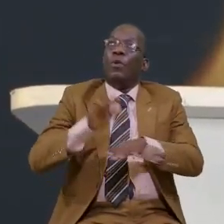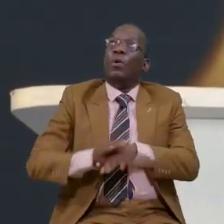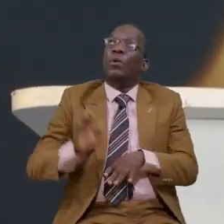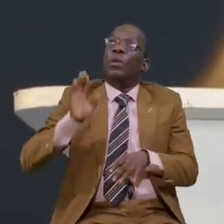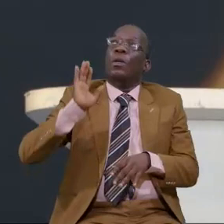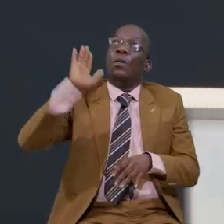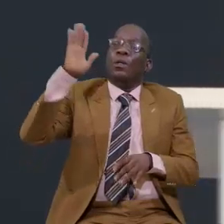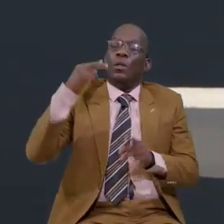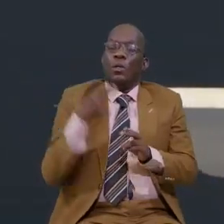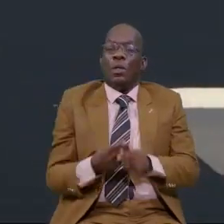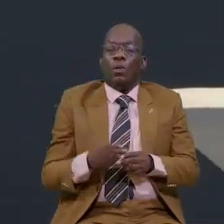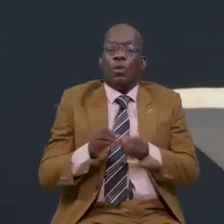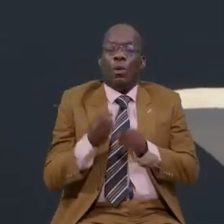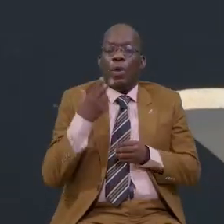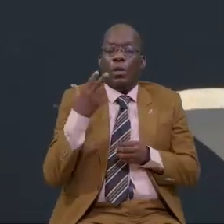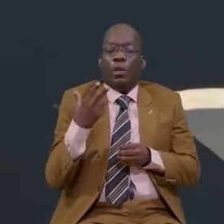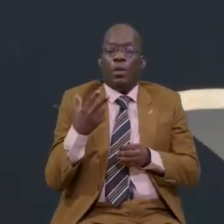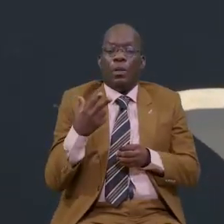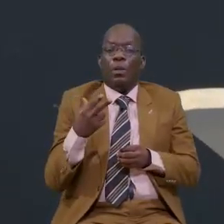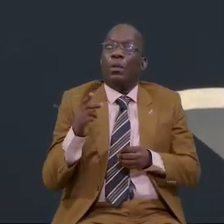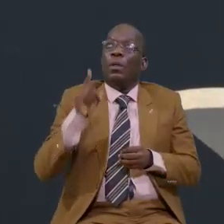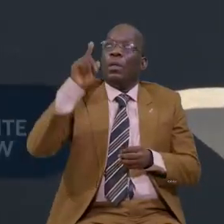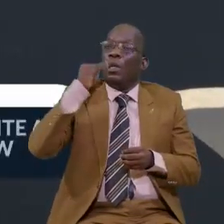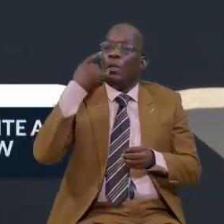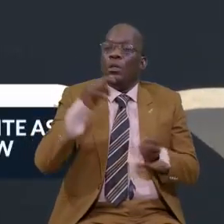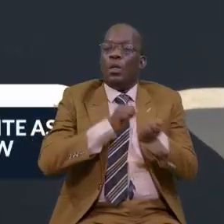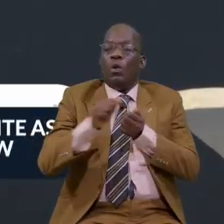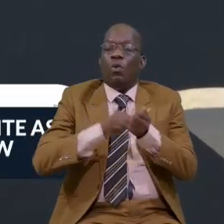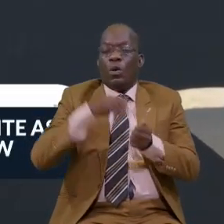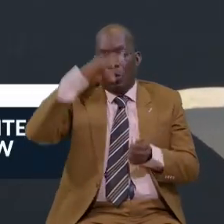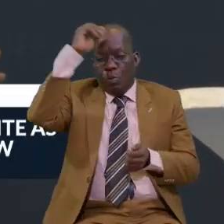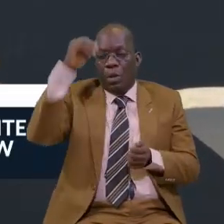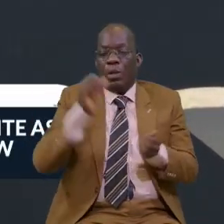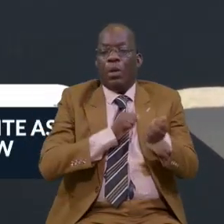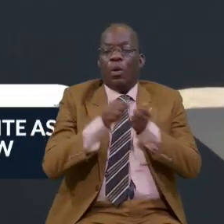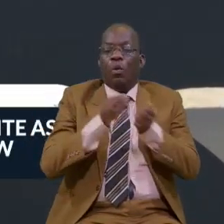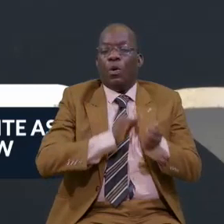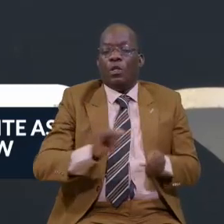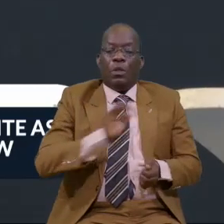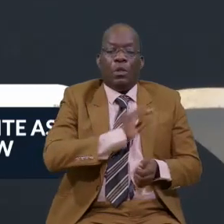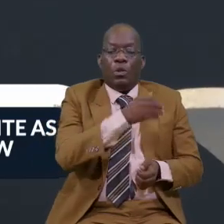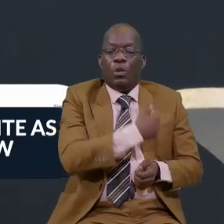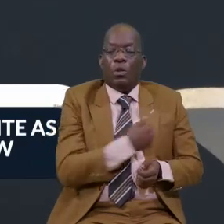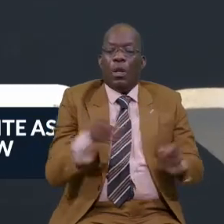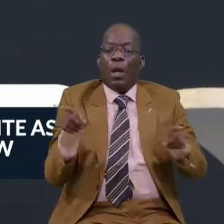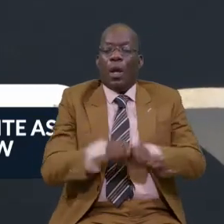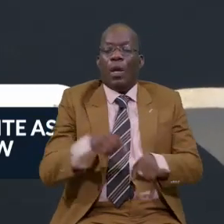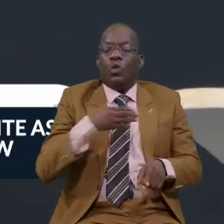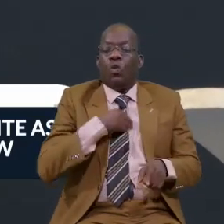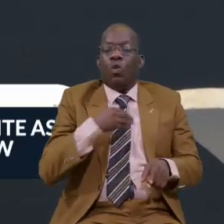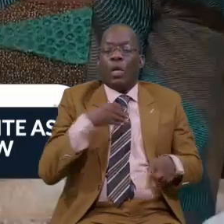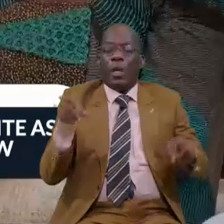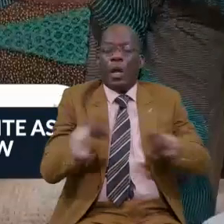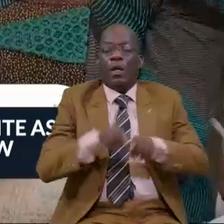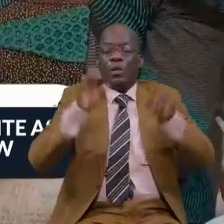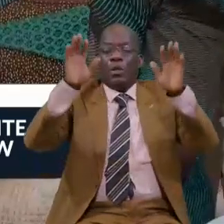three is the washman, washing souls as white as snow, and